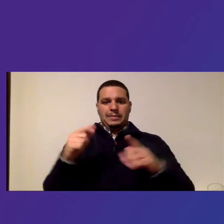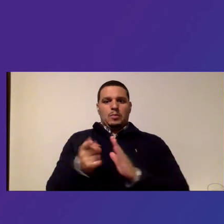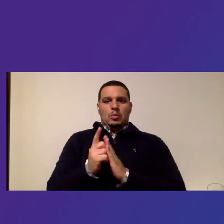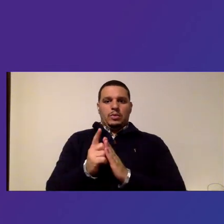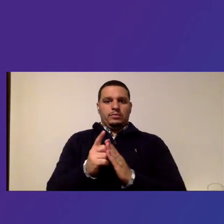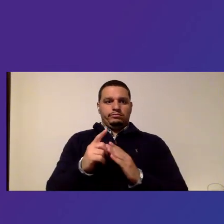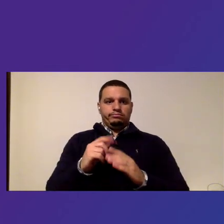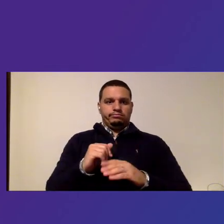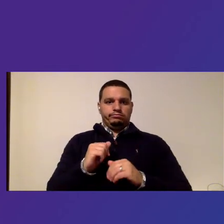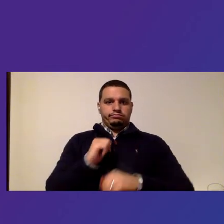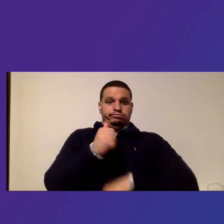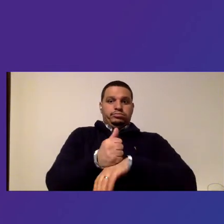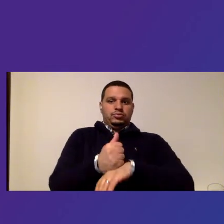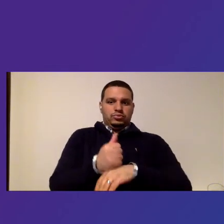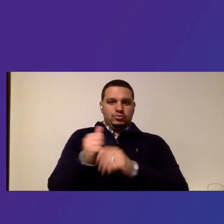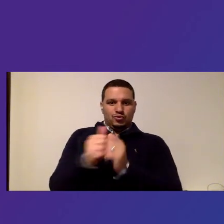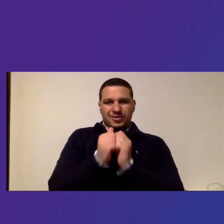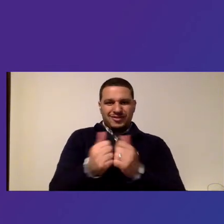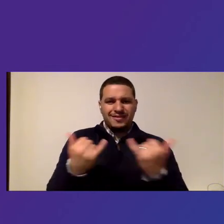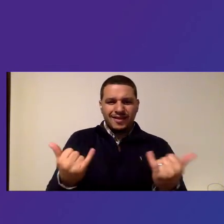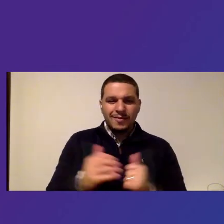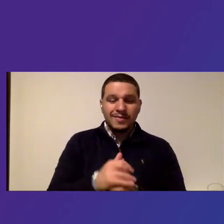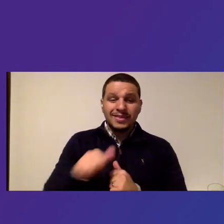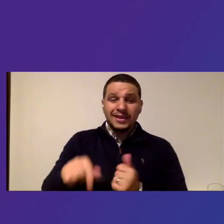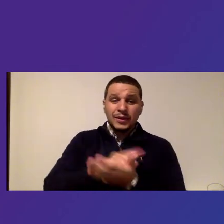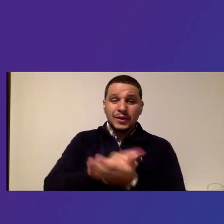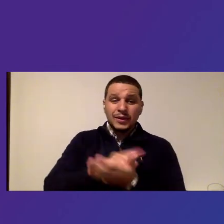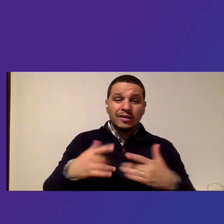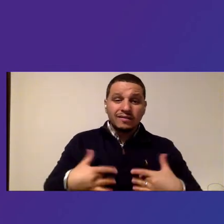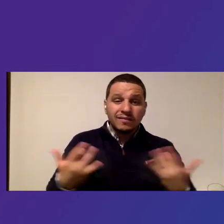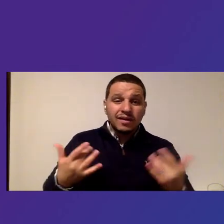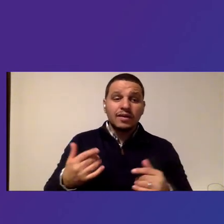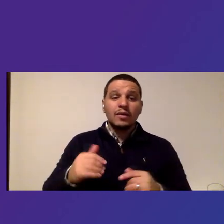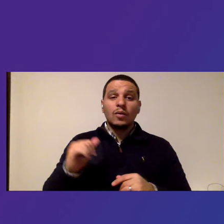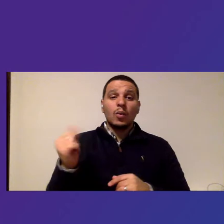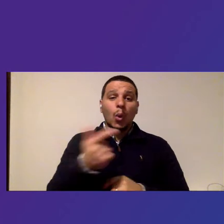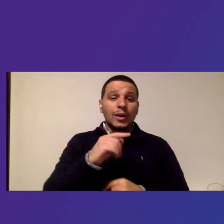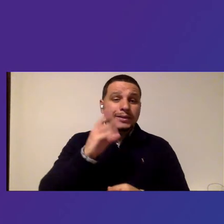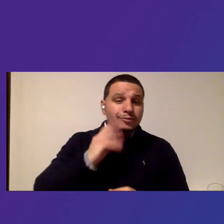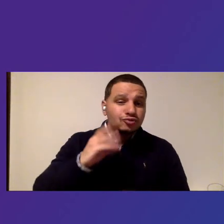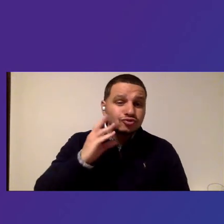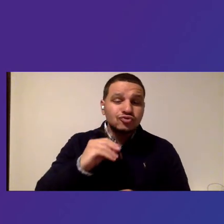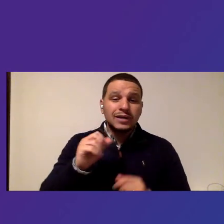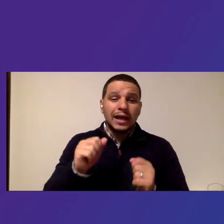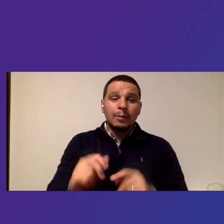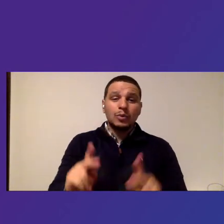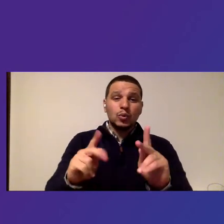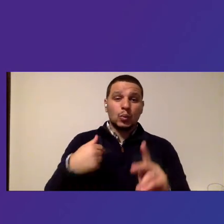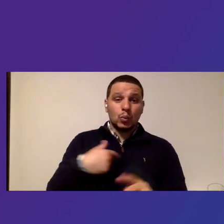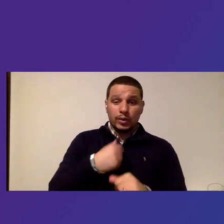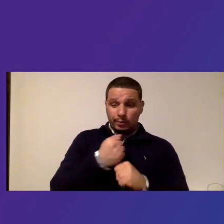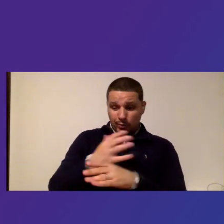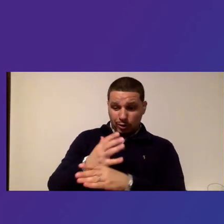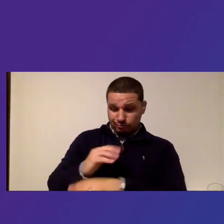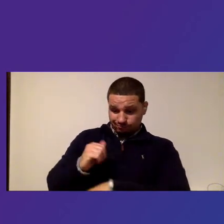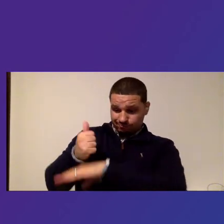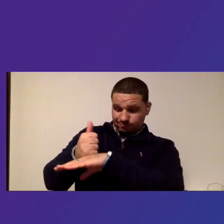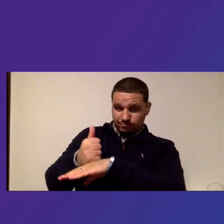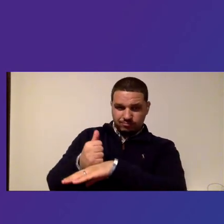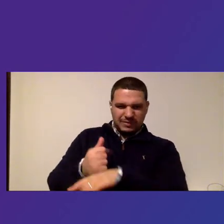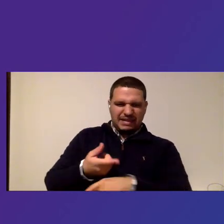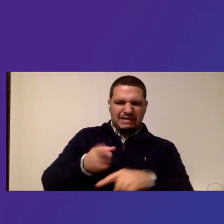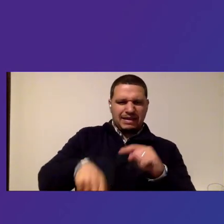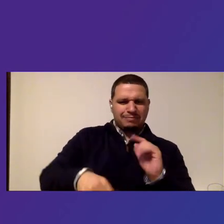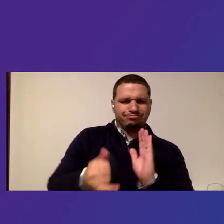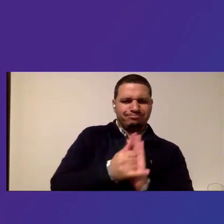happen for us together. This week's event and all of the experiences and opportunities we have prepared for you would not have been possible